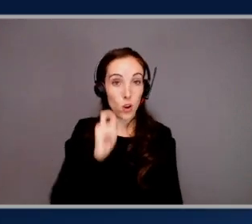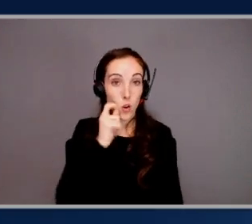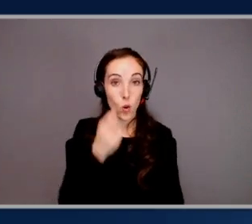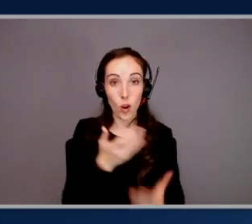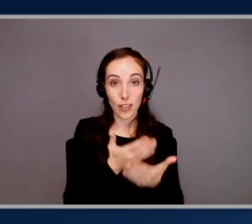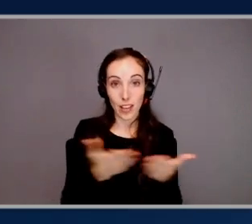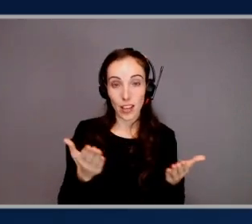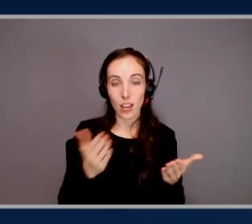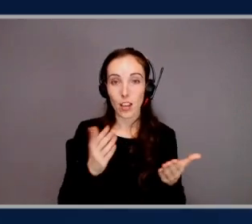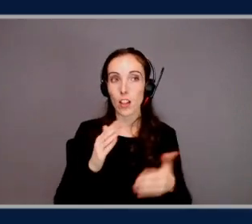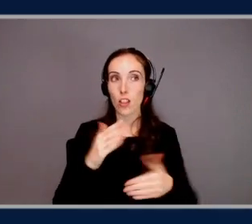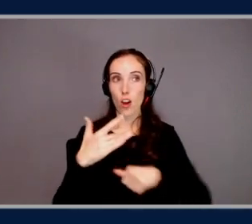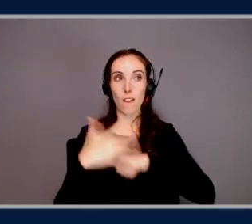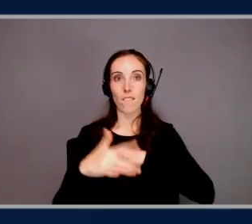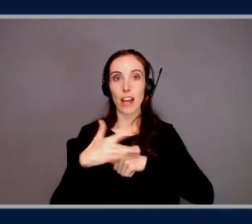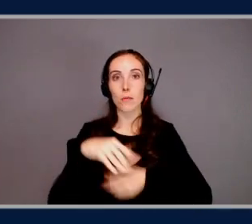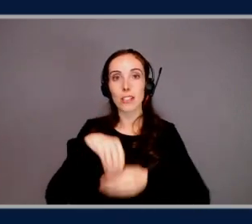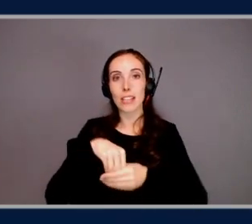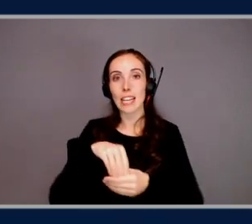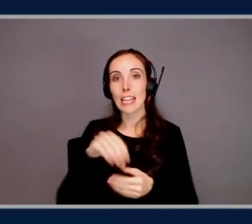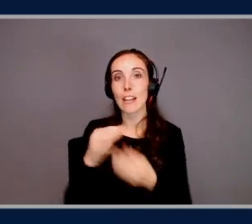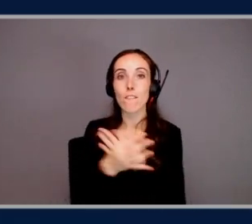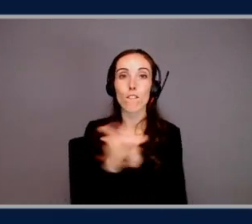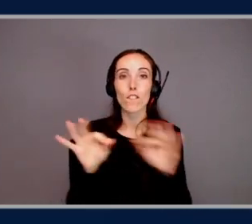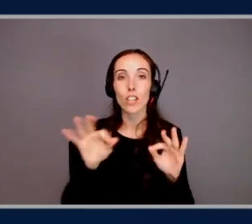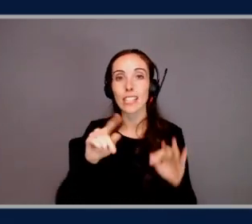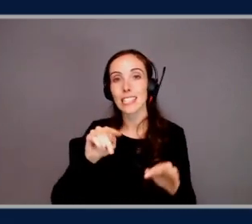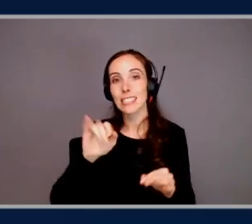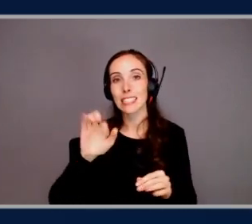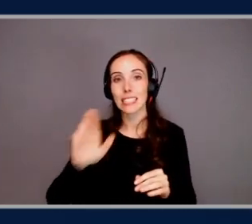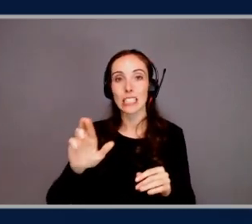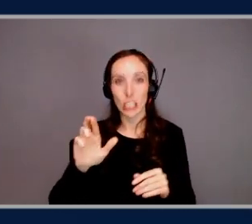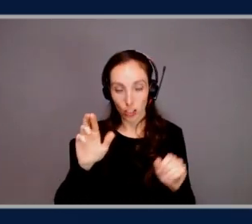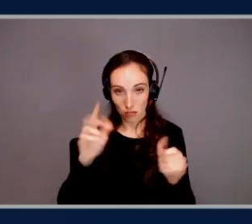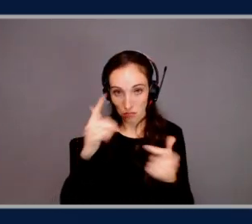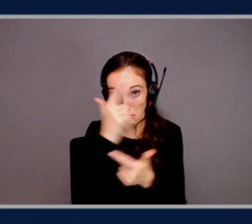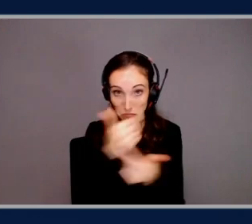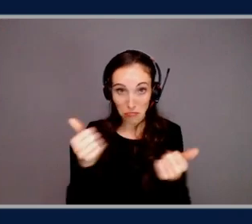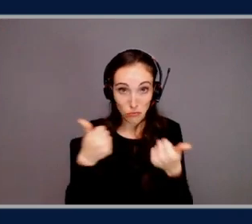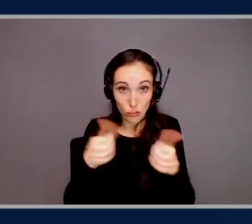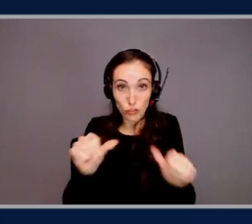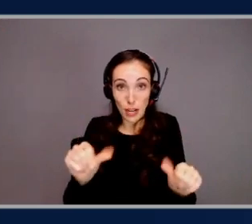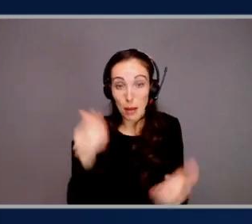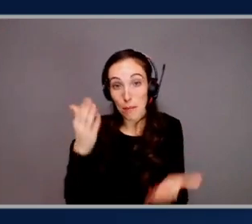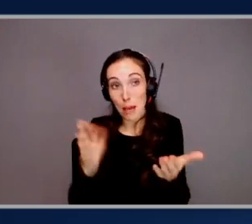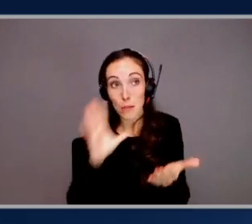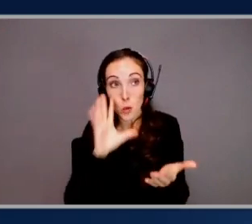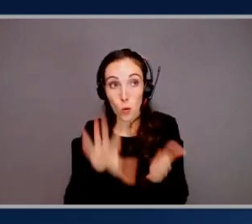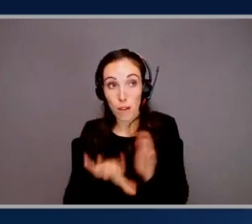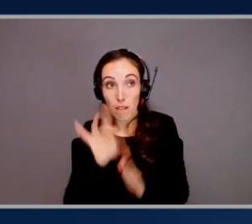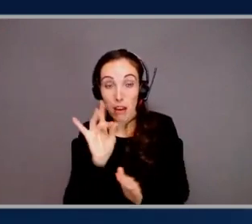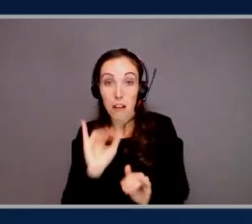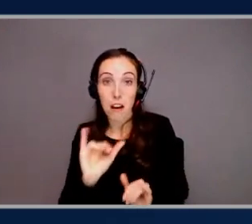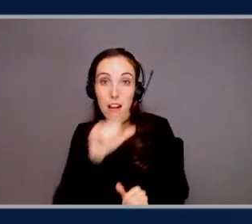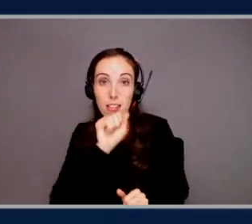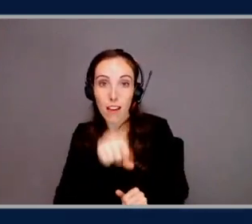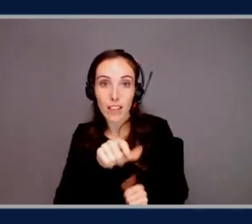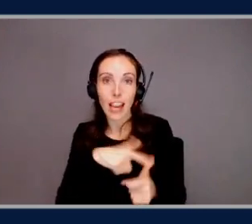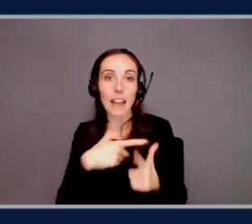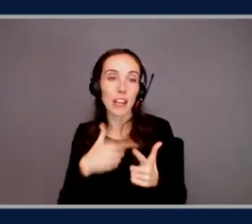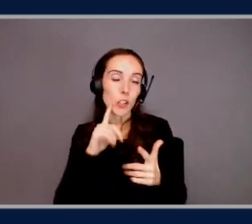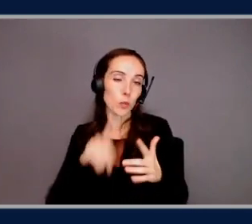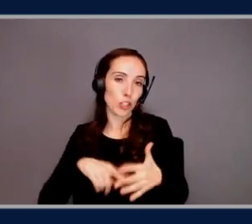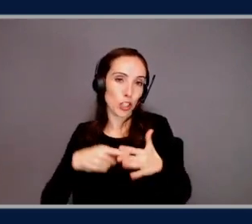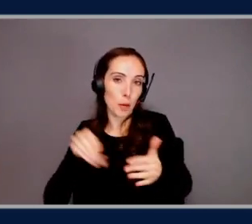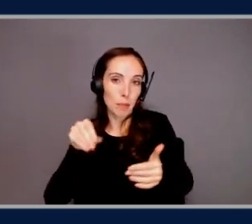free tier too, so you don't even have to pay for it. You can go try it. And maybe you'll find out you love it and you want to try it, and then you'll start paying for it. But you can try